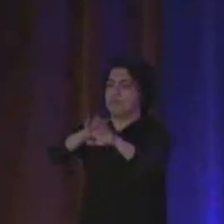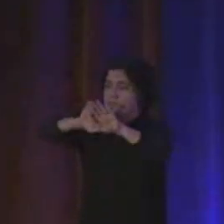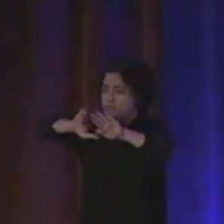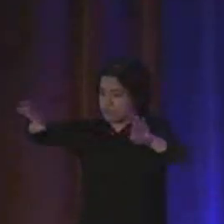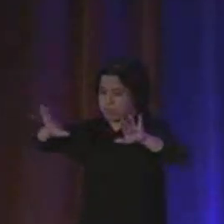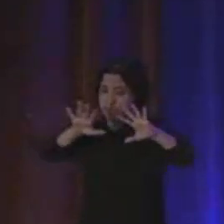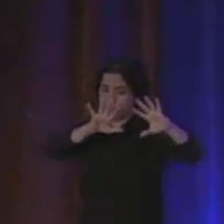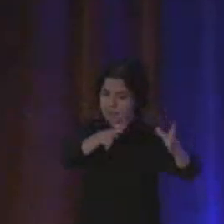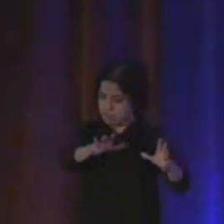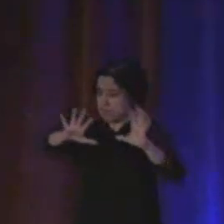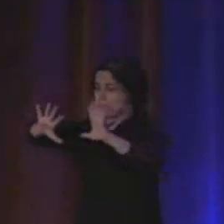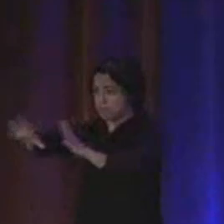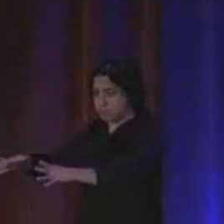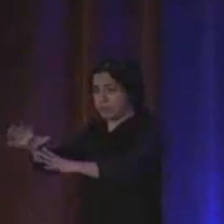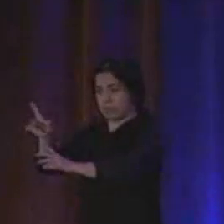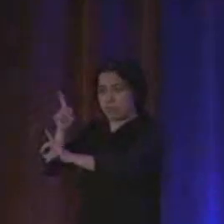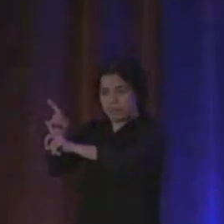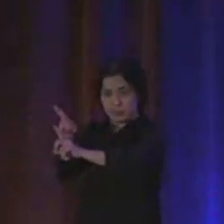purposeful